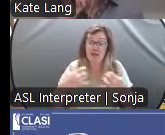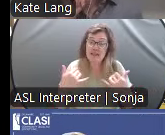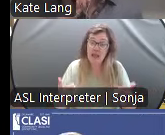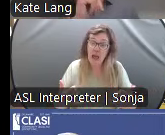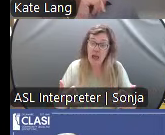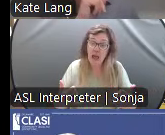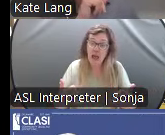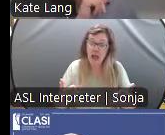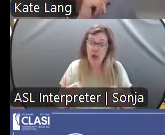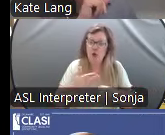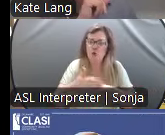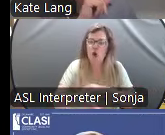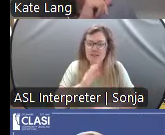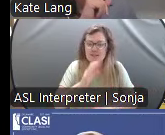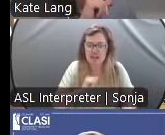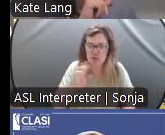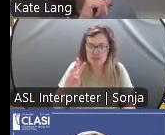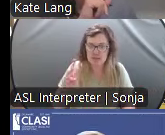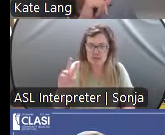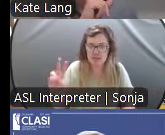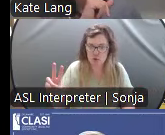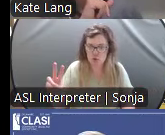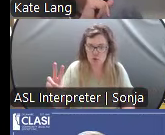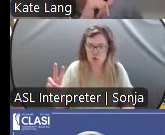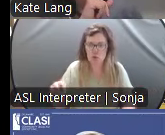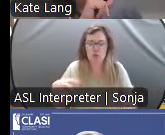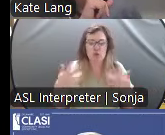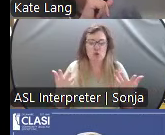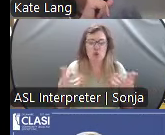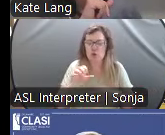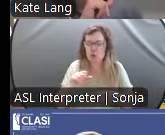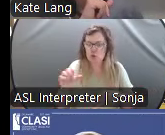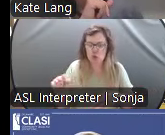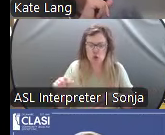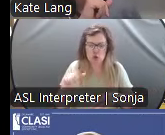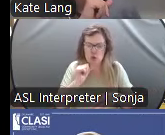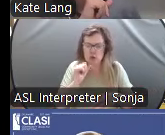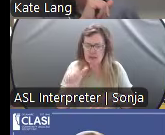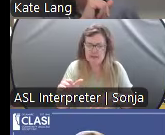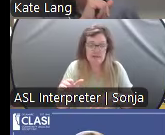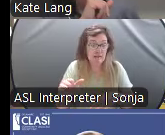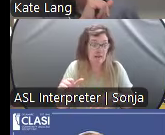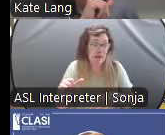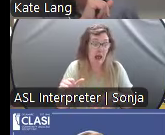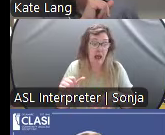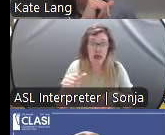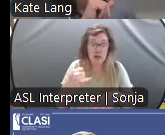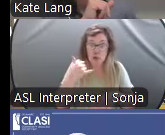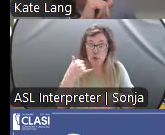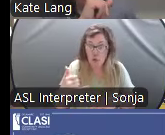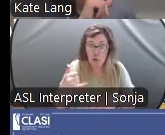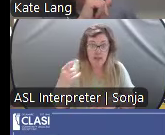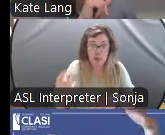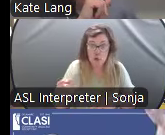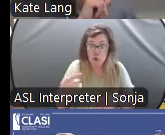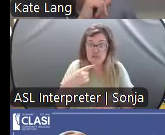age 62. And my experience in the field is Social Security is not actually calling you then to say, oh, by the way,